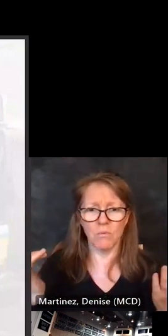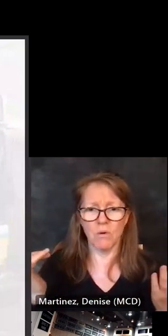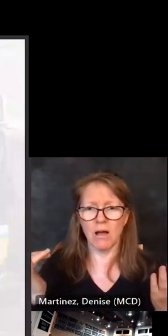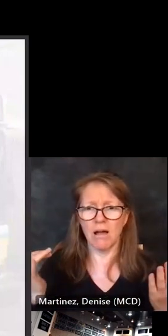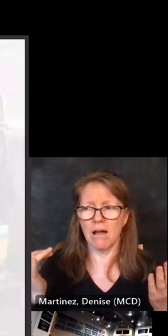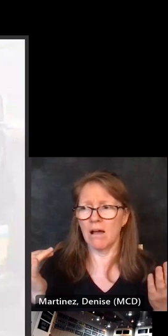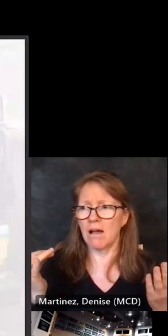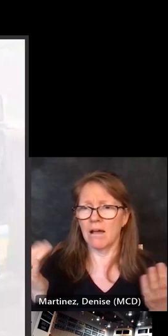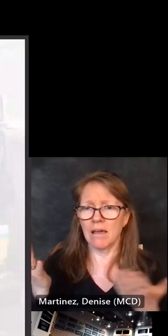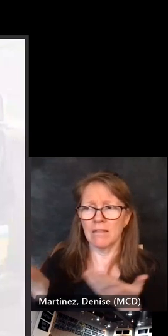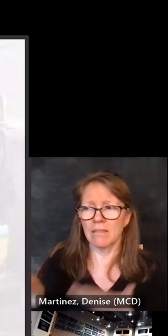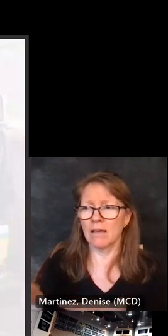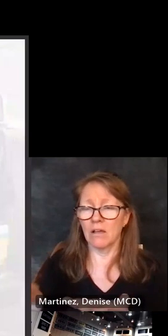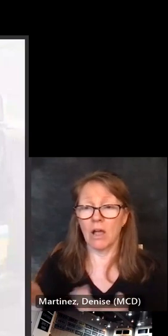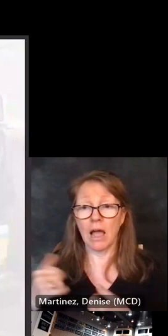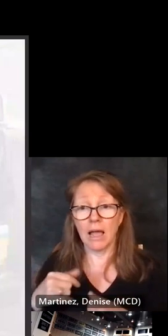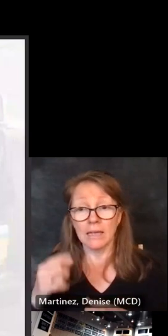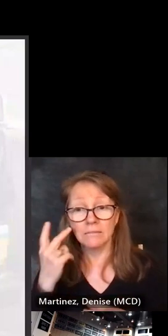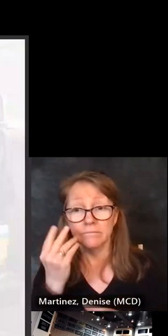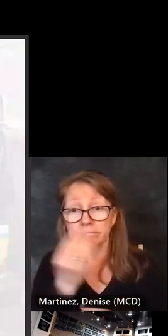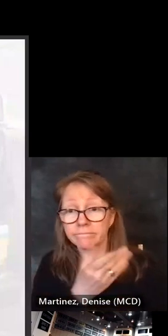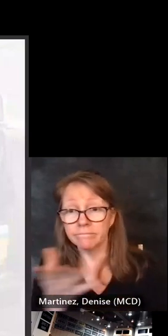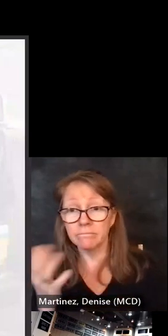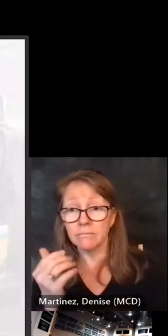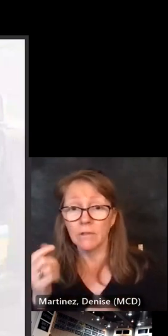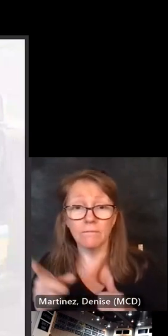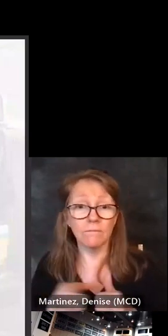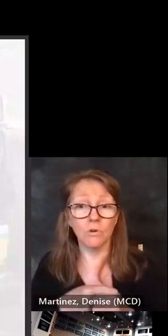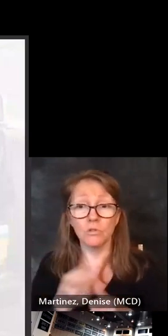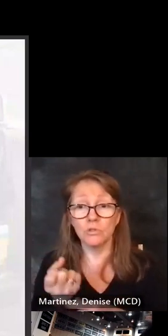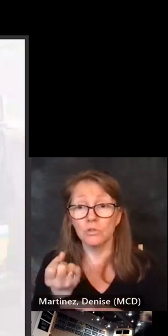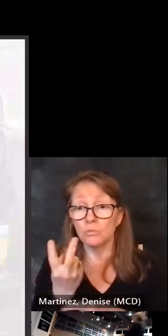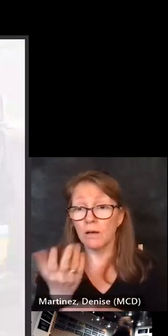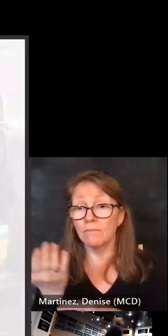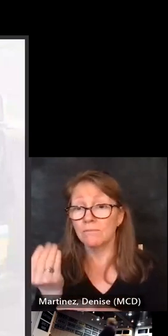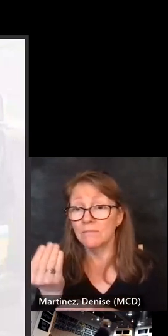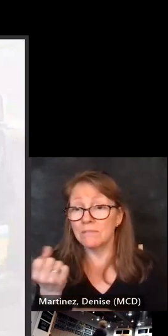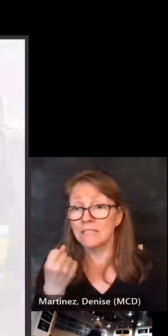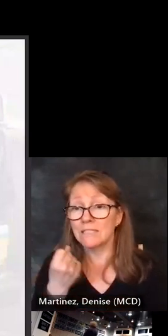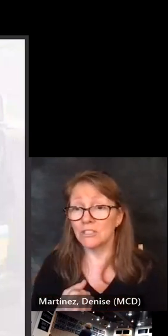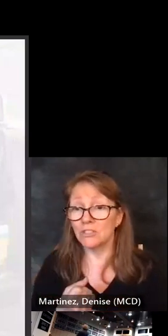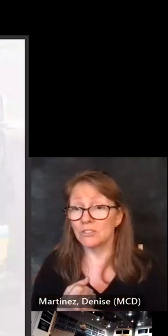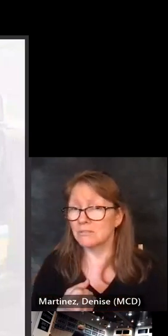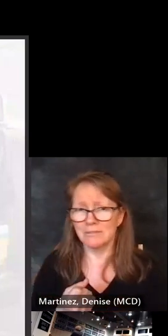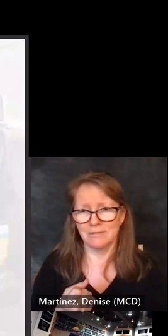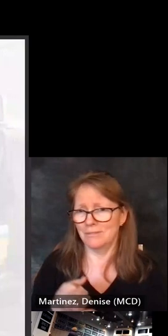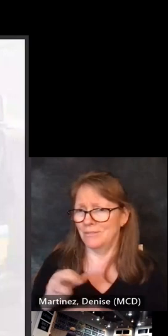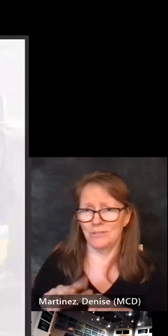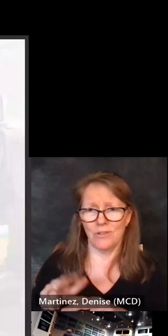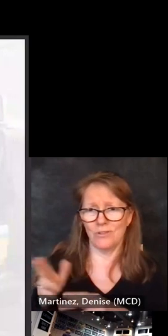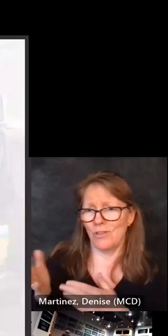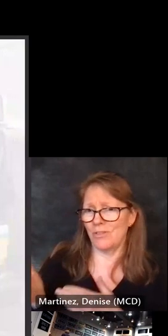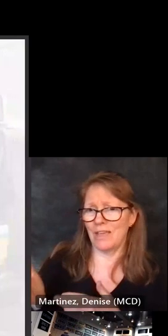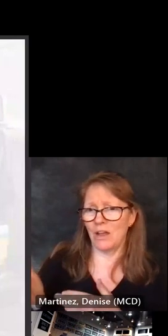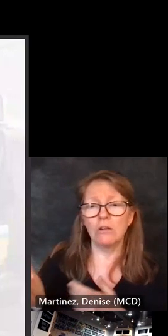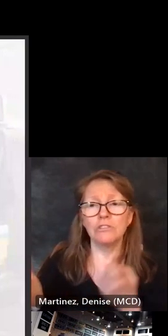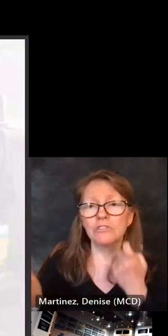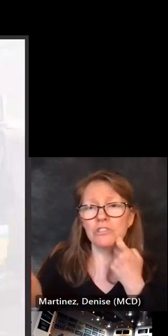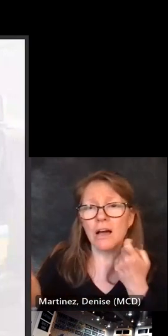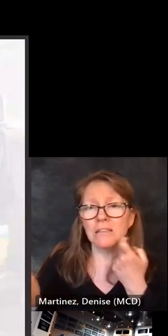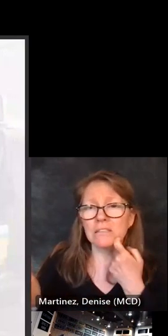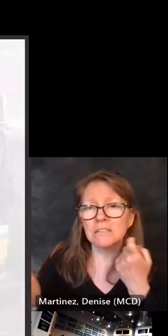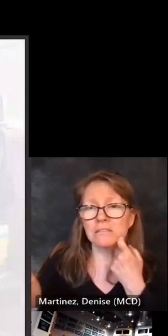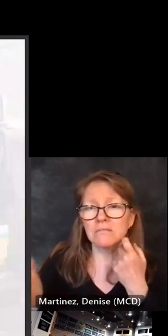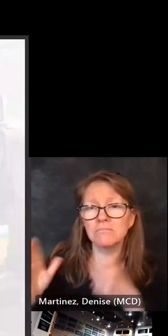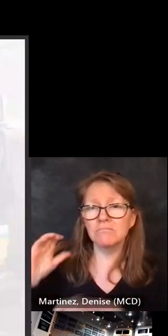can assure you that for the first 12, 15 years, the pile of salt wasn't there. It only appeared in the past 2 years.